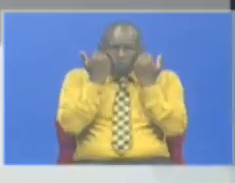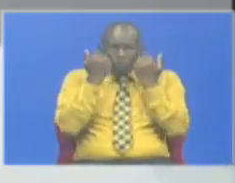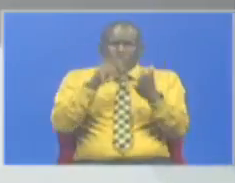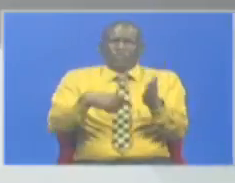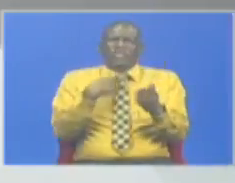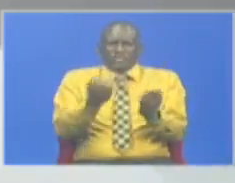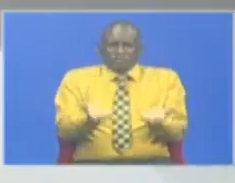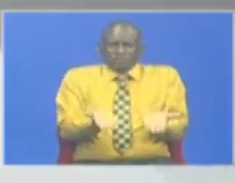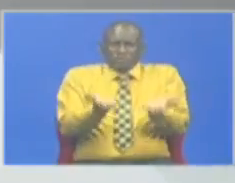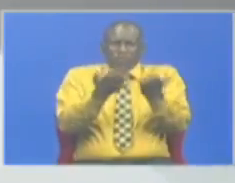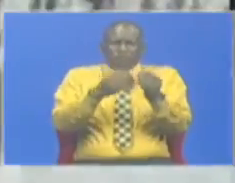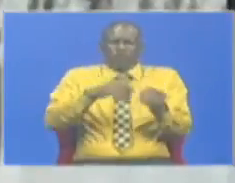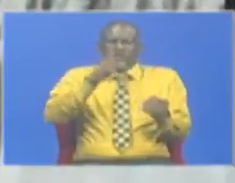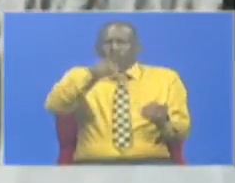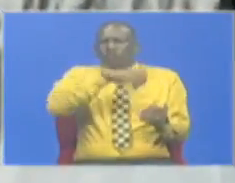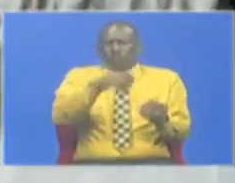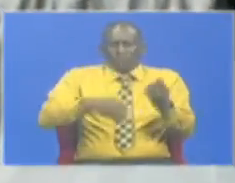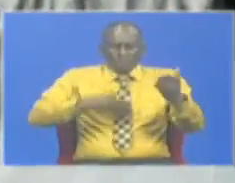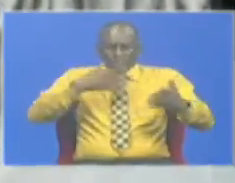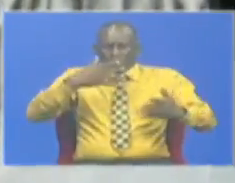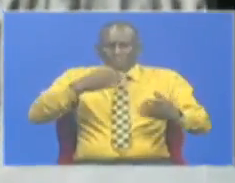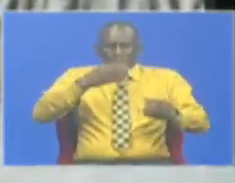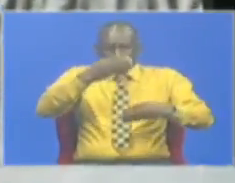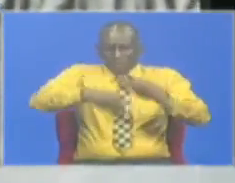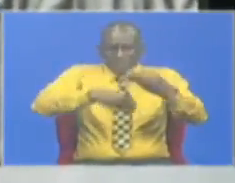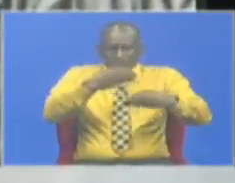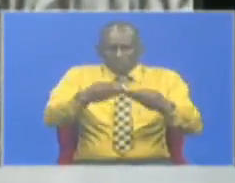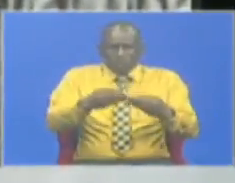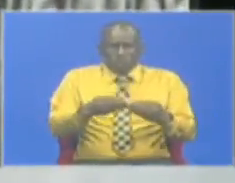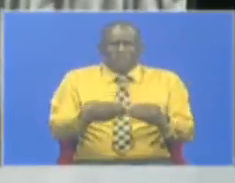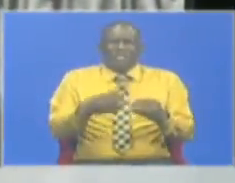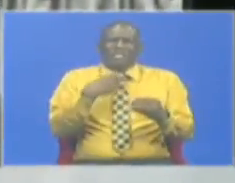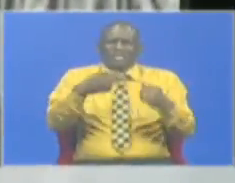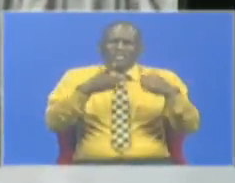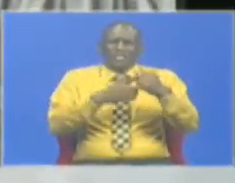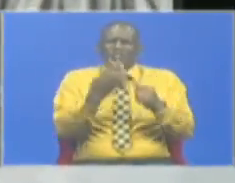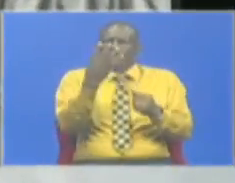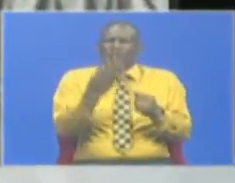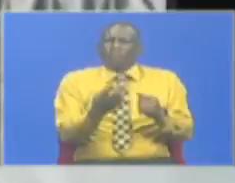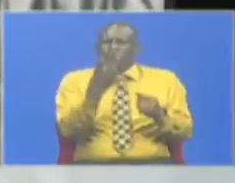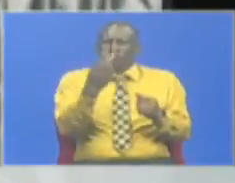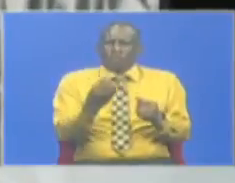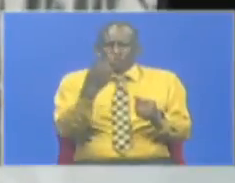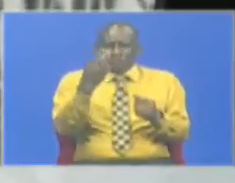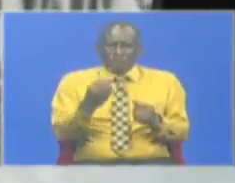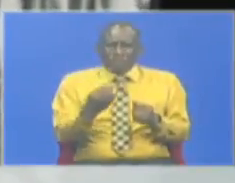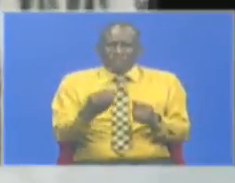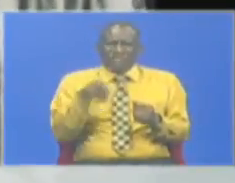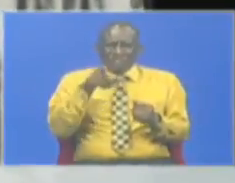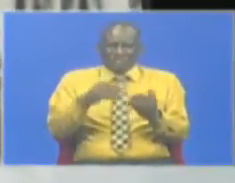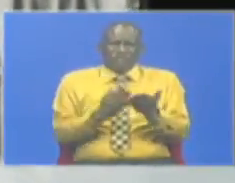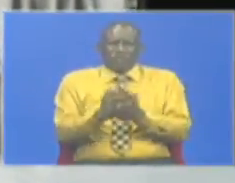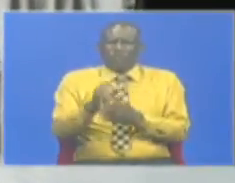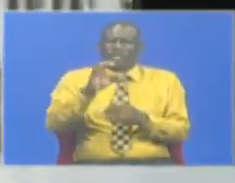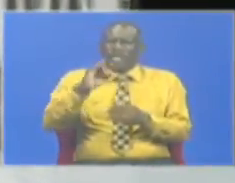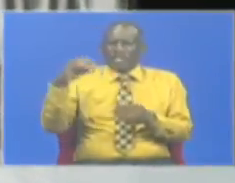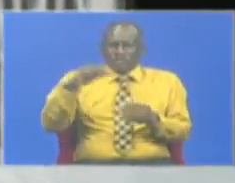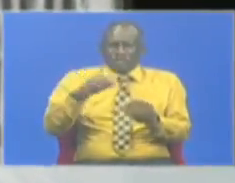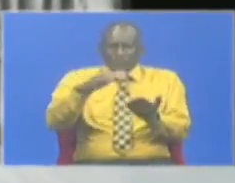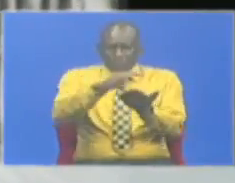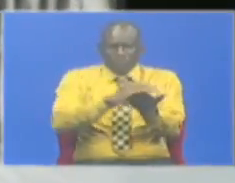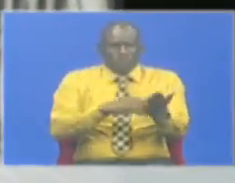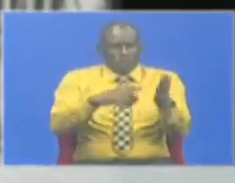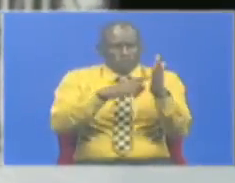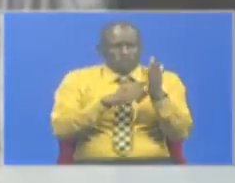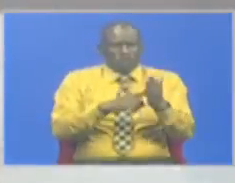promotion of obscene material online. They claim that on the 6th of April 2020, Xtian, through his Instagram page, broadcasted